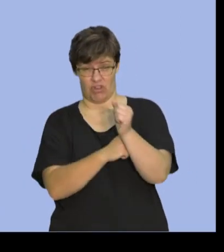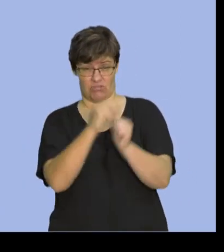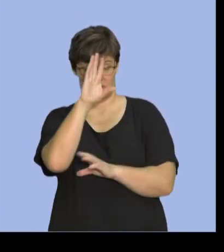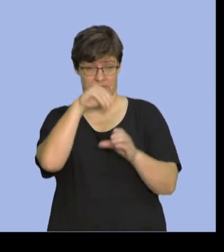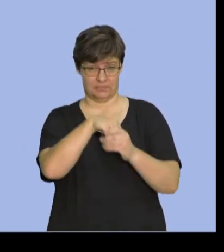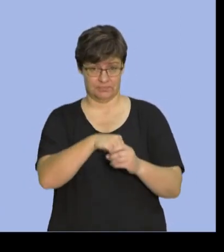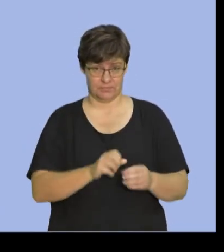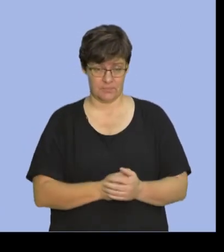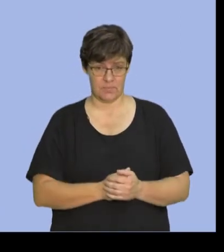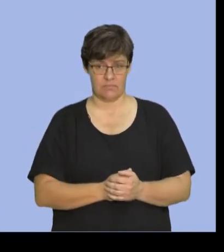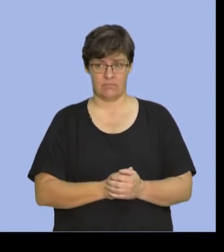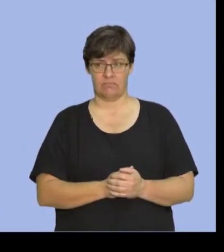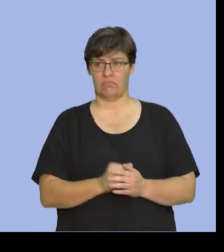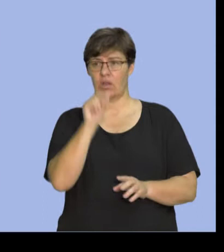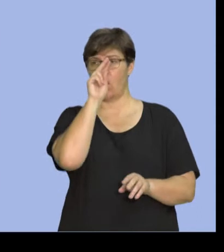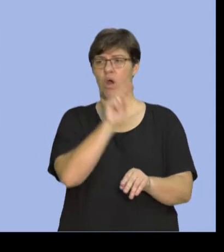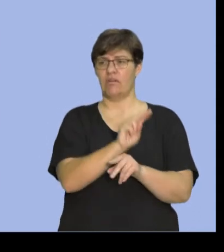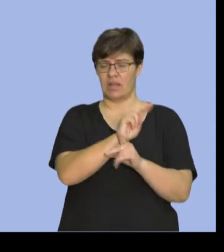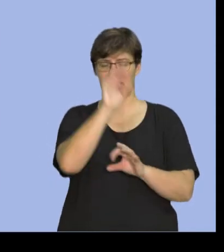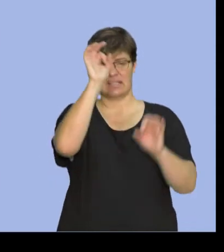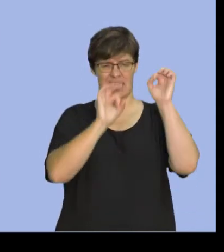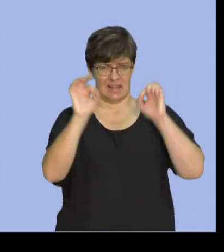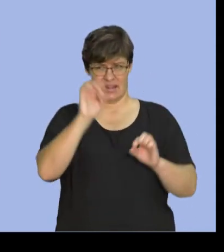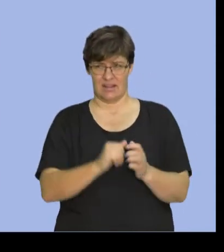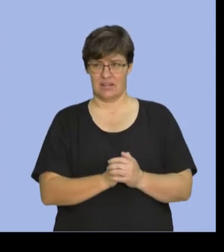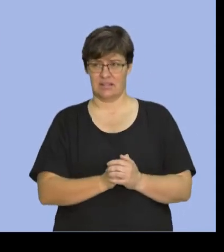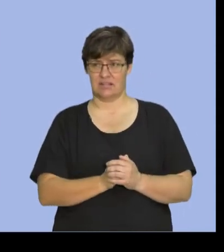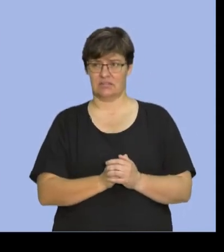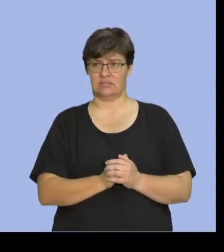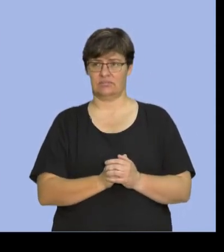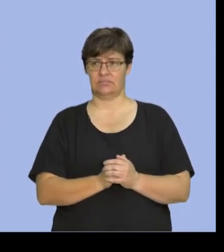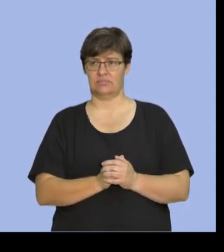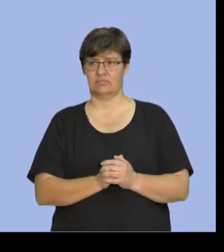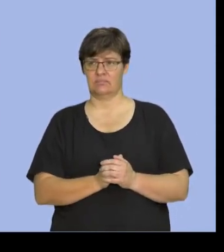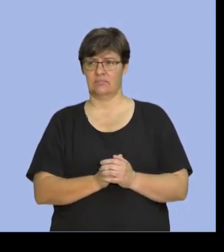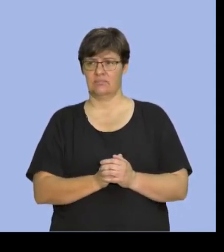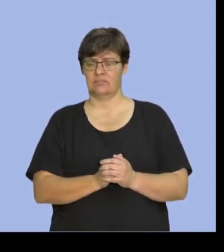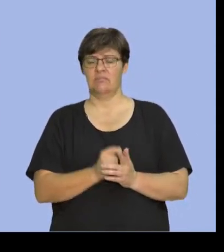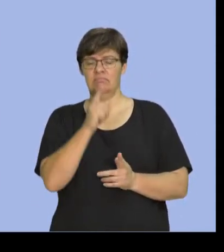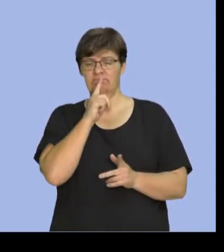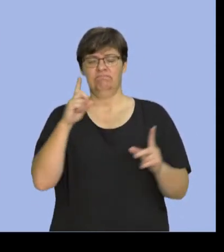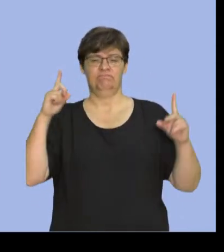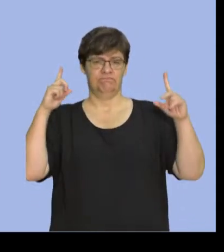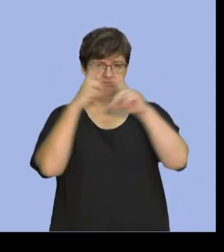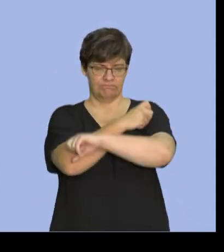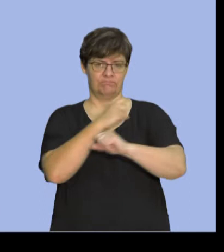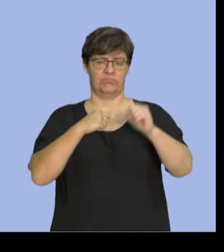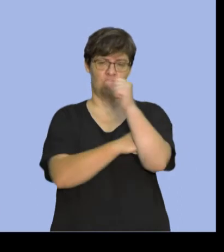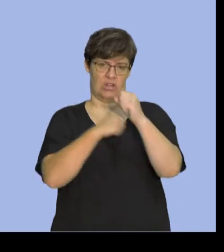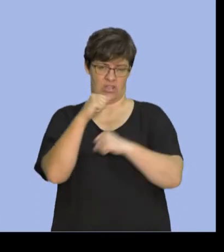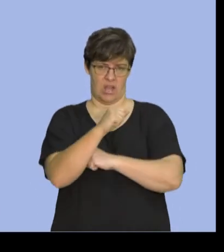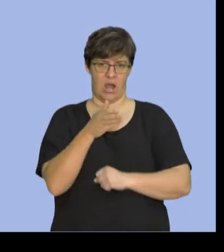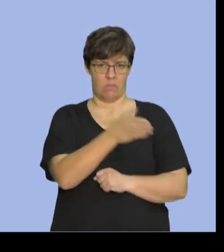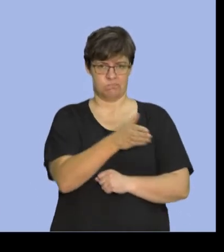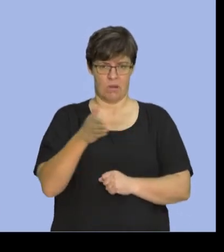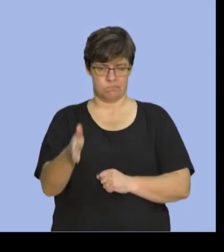So an overview of these cells, and I know that these are having complex structures that are